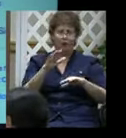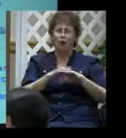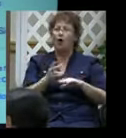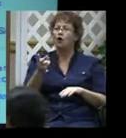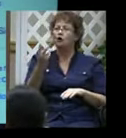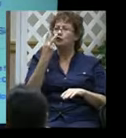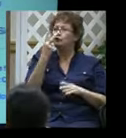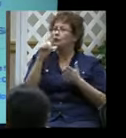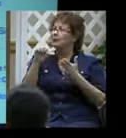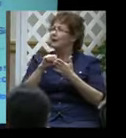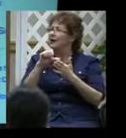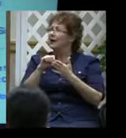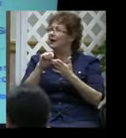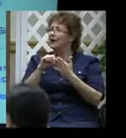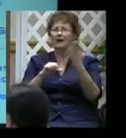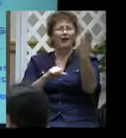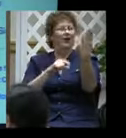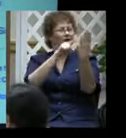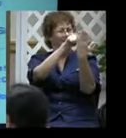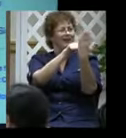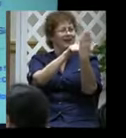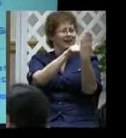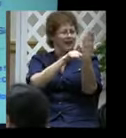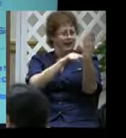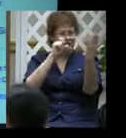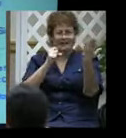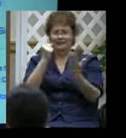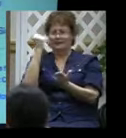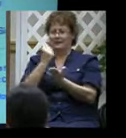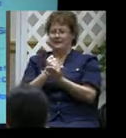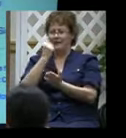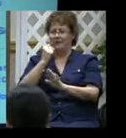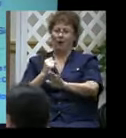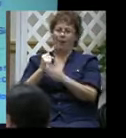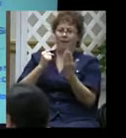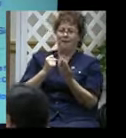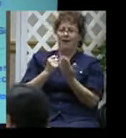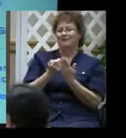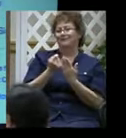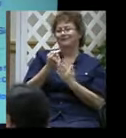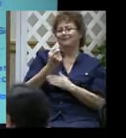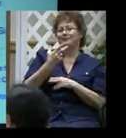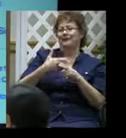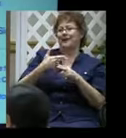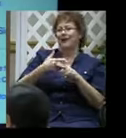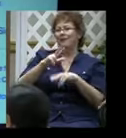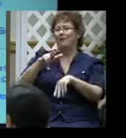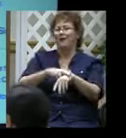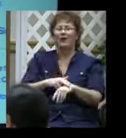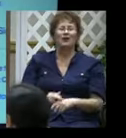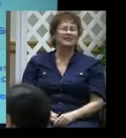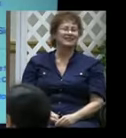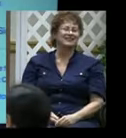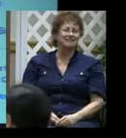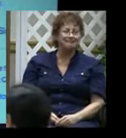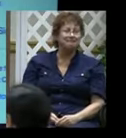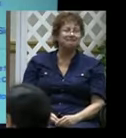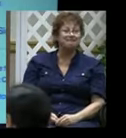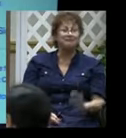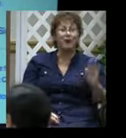want it to be illegible and I need room to be able to stamp it on the back. I redacted the names, of course. And then on the back